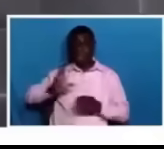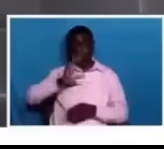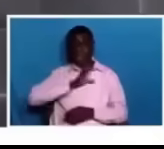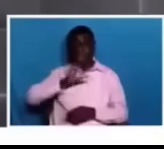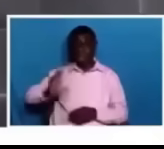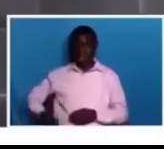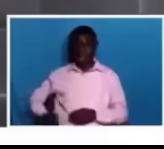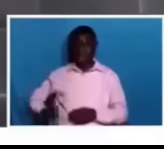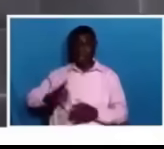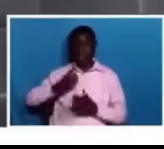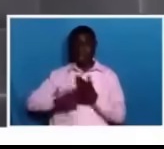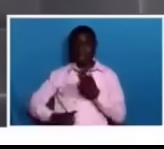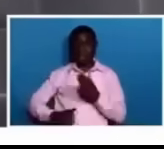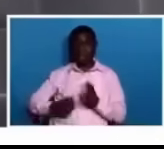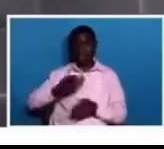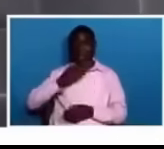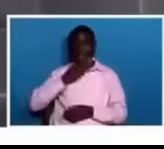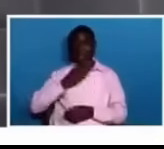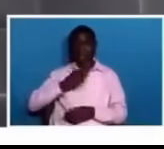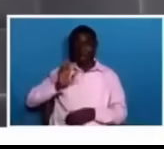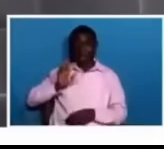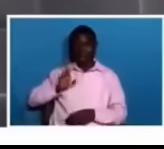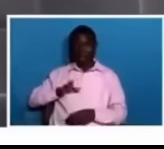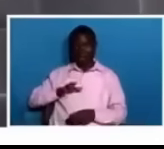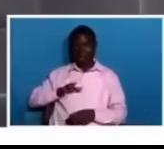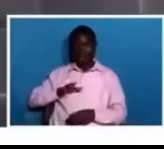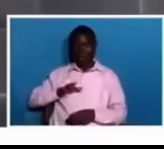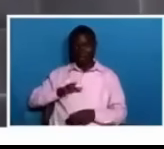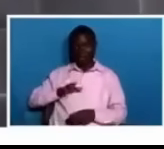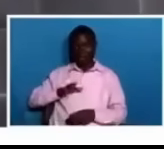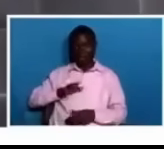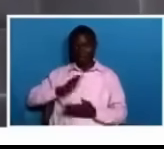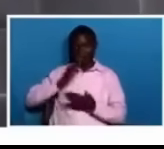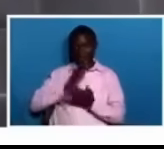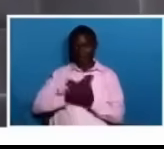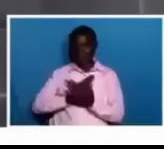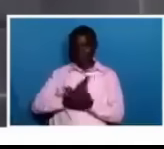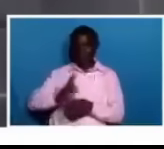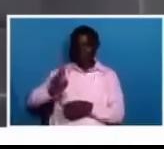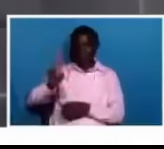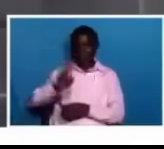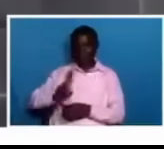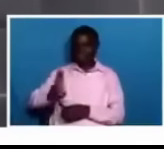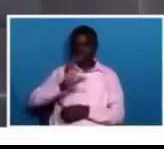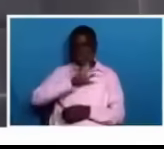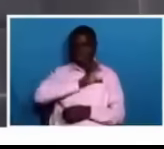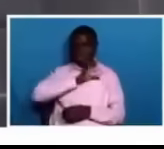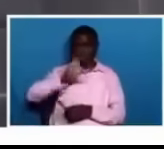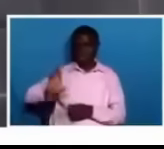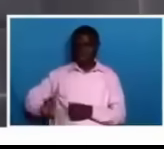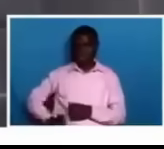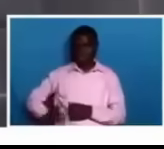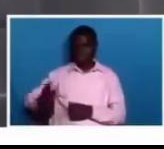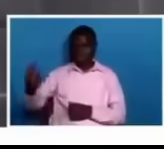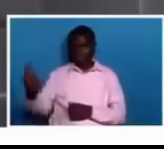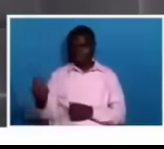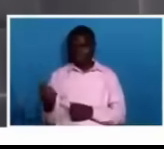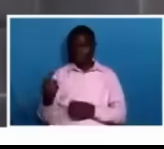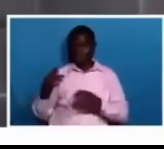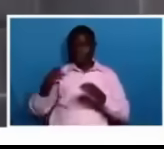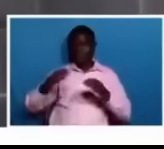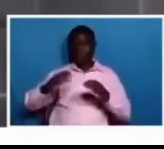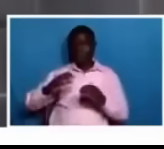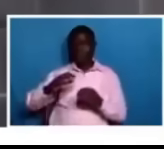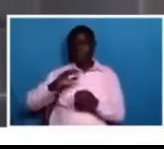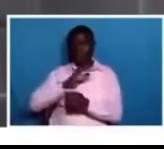being men and women of integrity. You cannot use Christ to come to power. And then you, when you get there, you